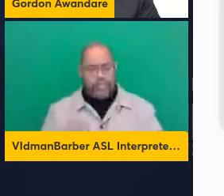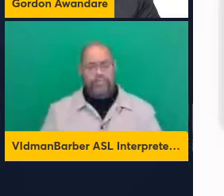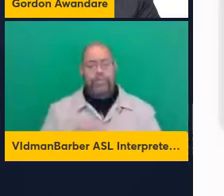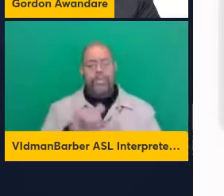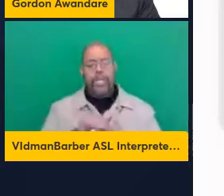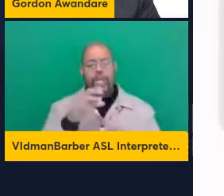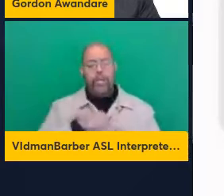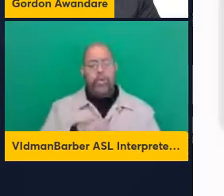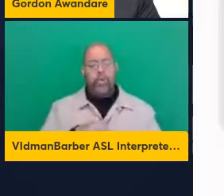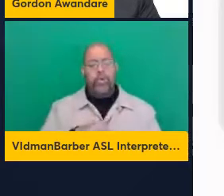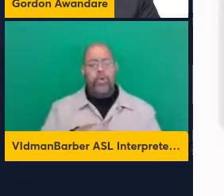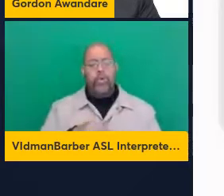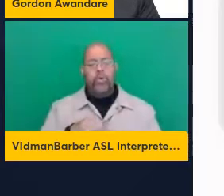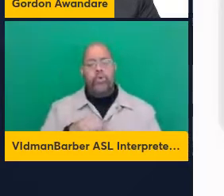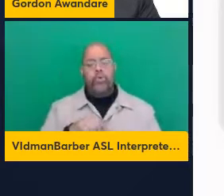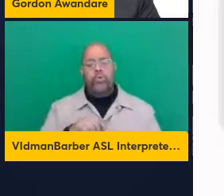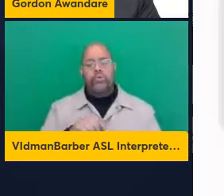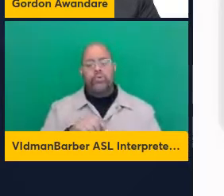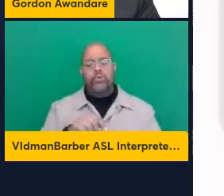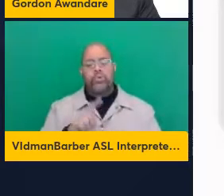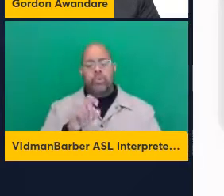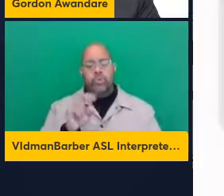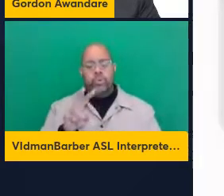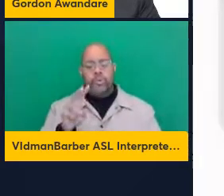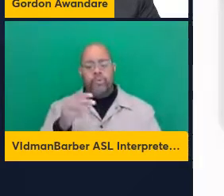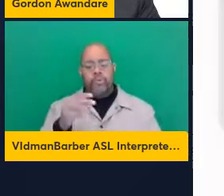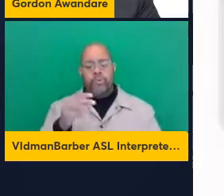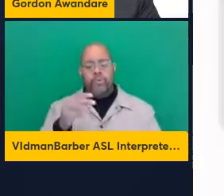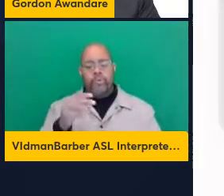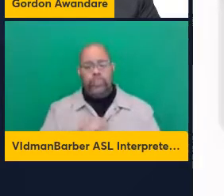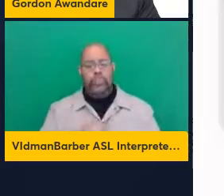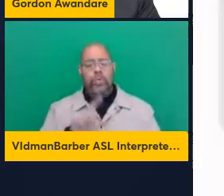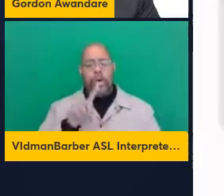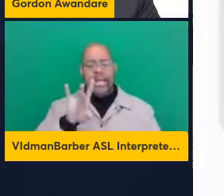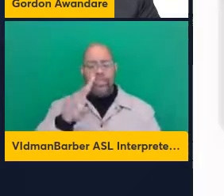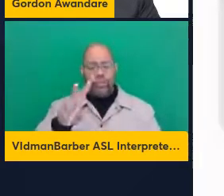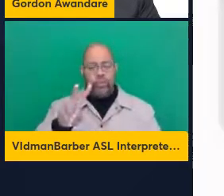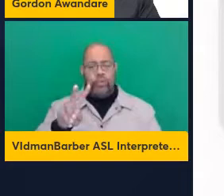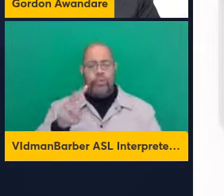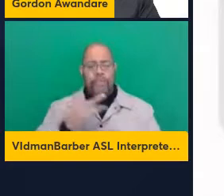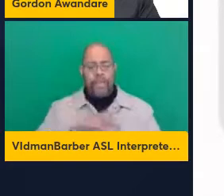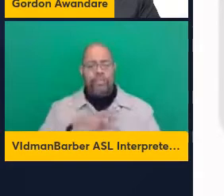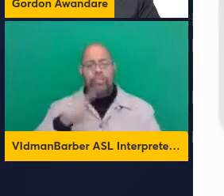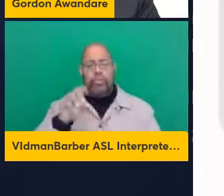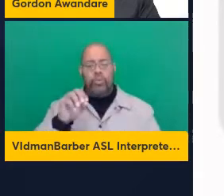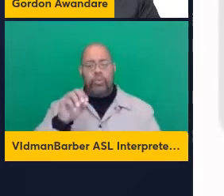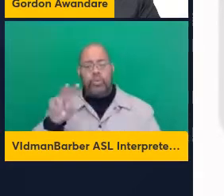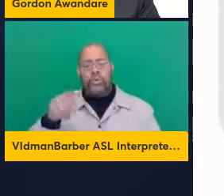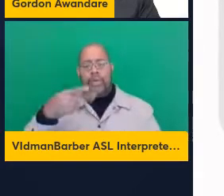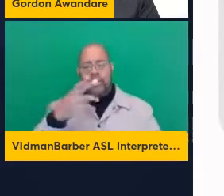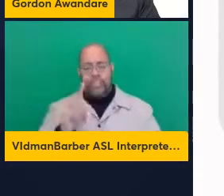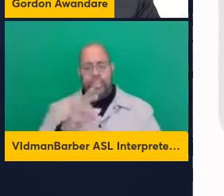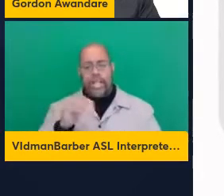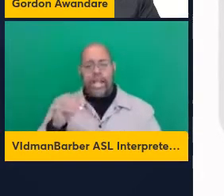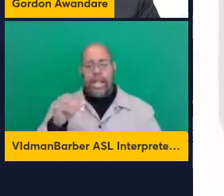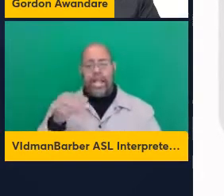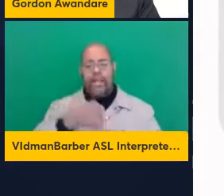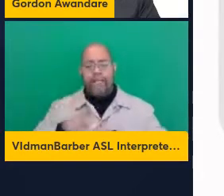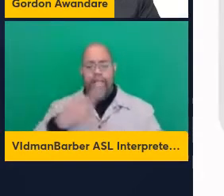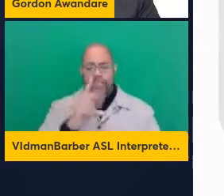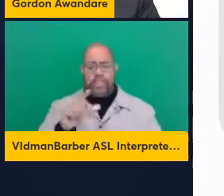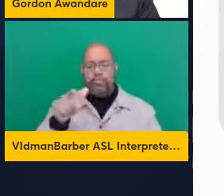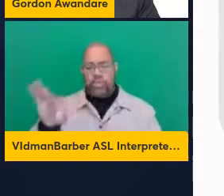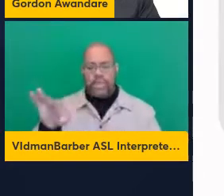include 182 for masters, 102 for PhD, and 29 at the postdoctoral level. And these have a